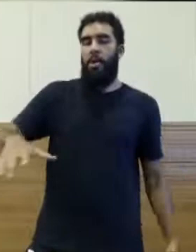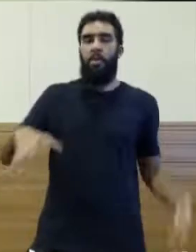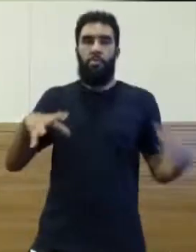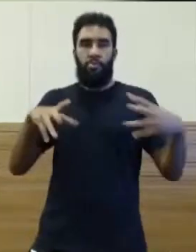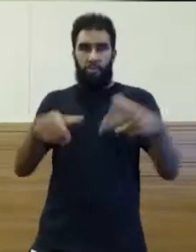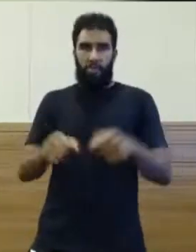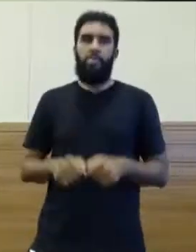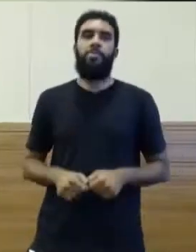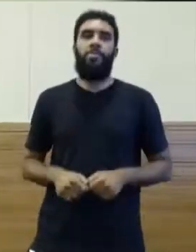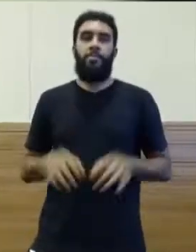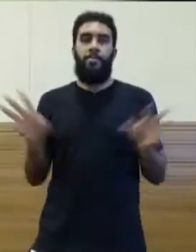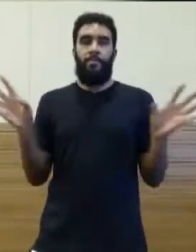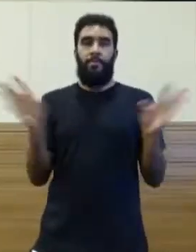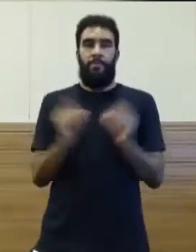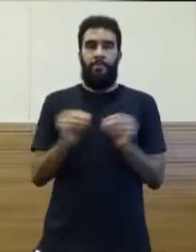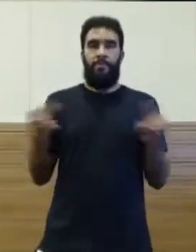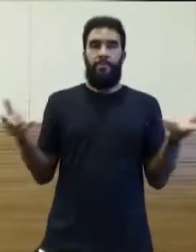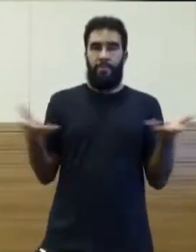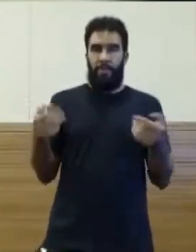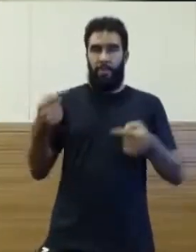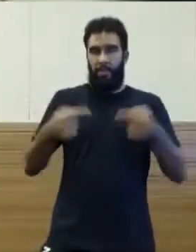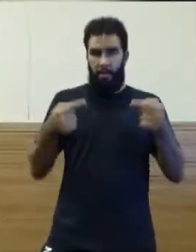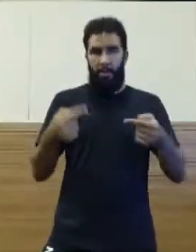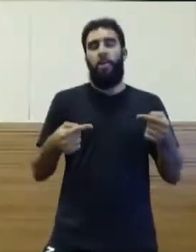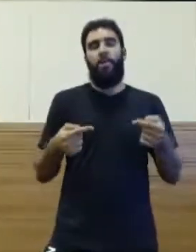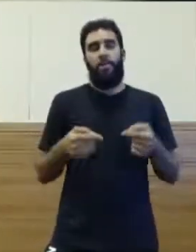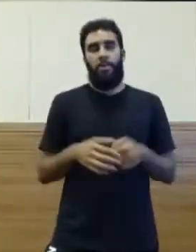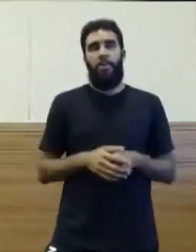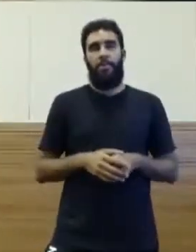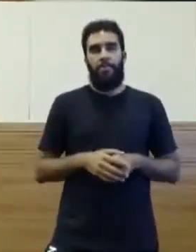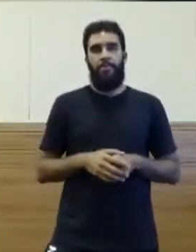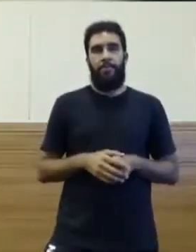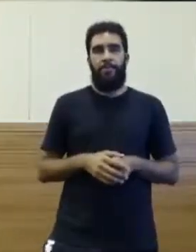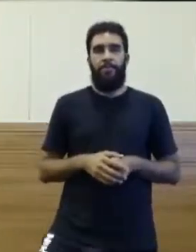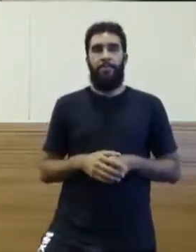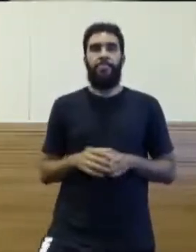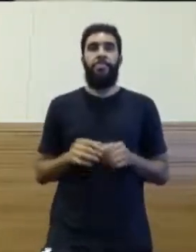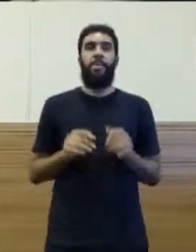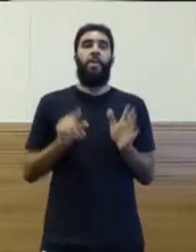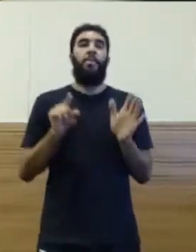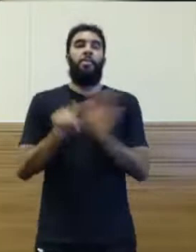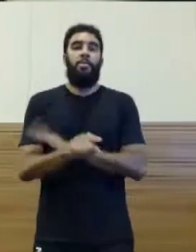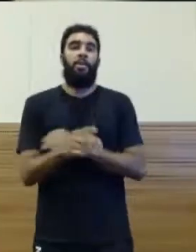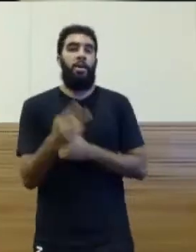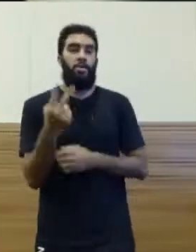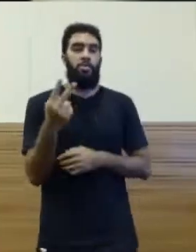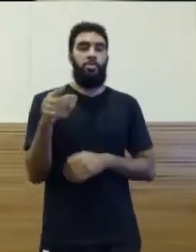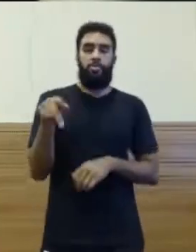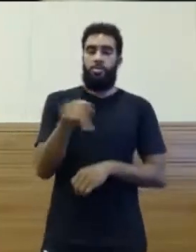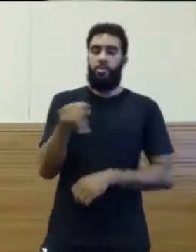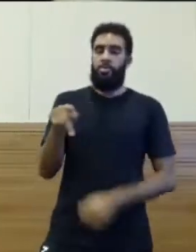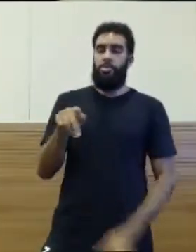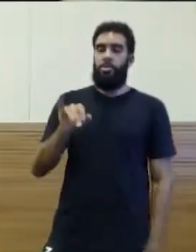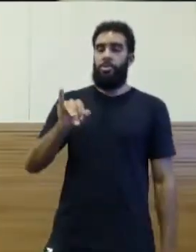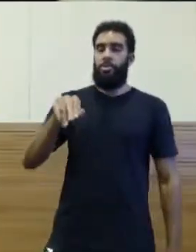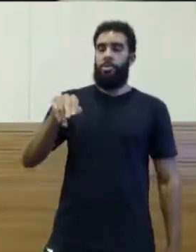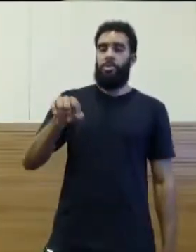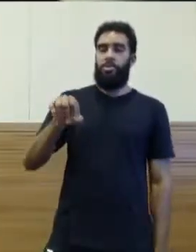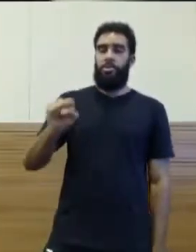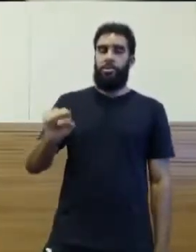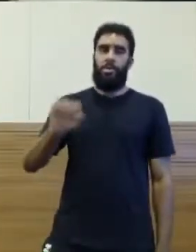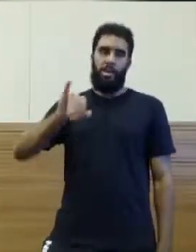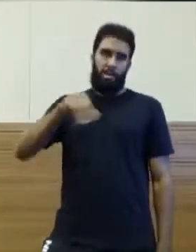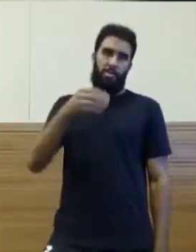induce public policies. And just to finish our discussion, I'm going to do two questions